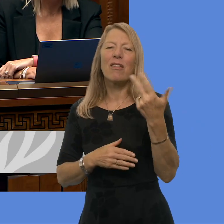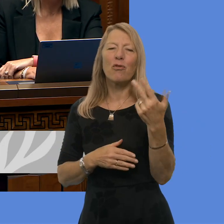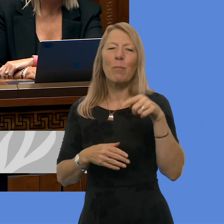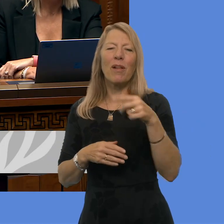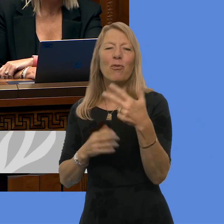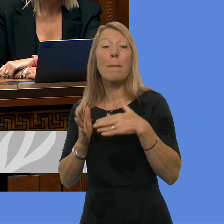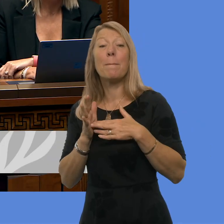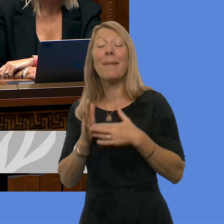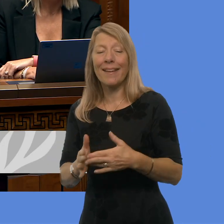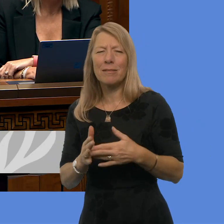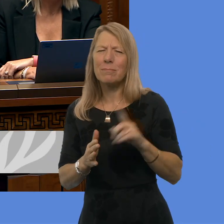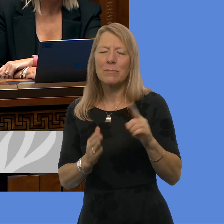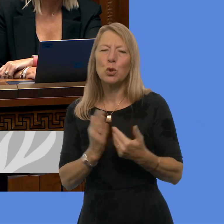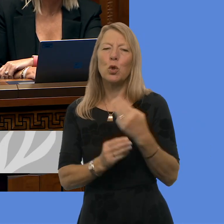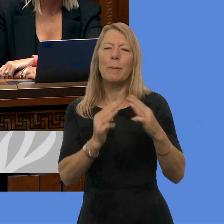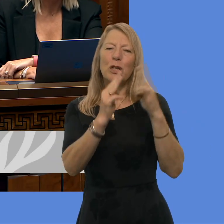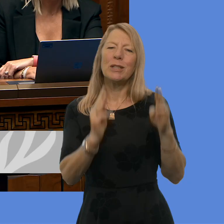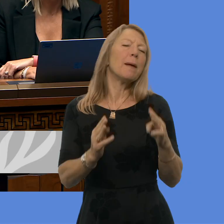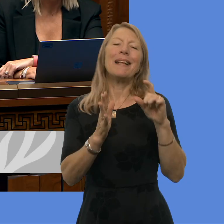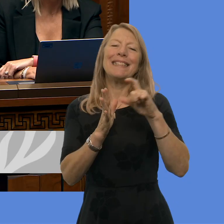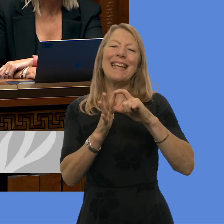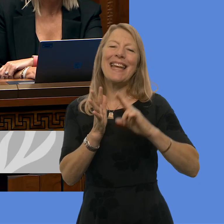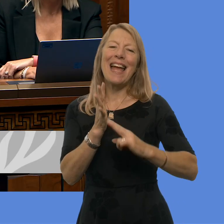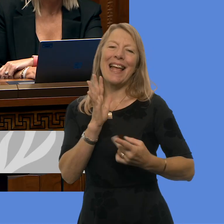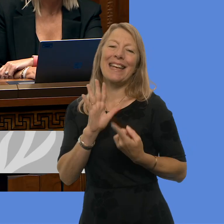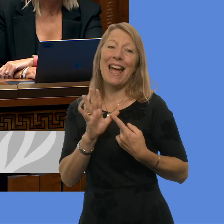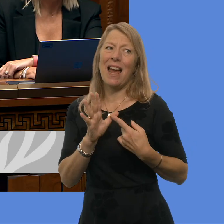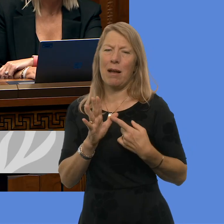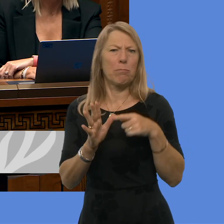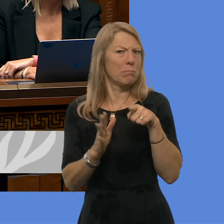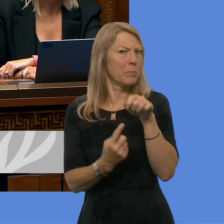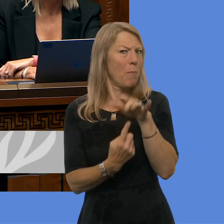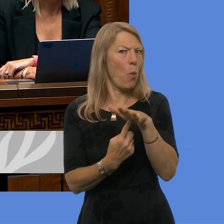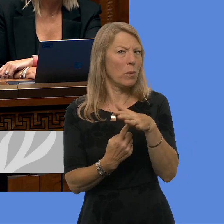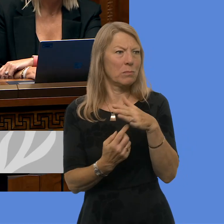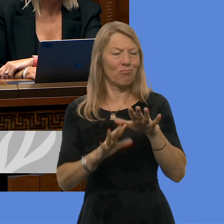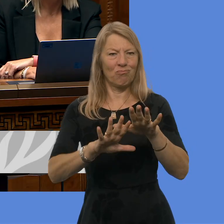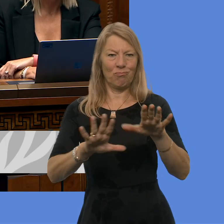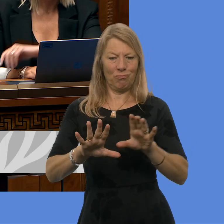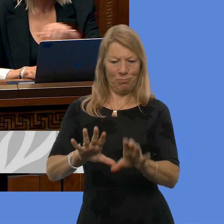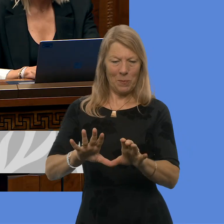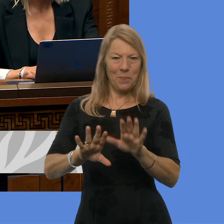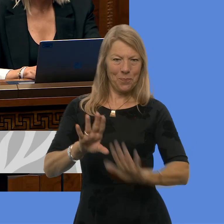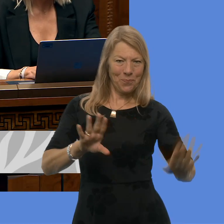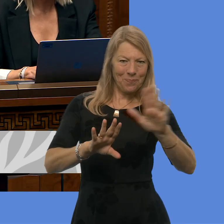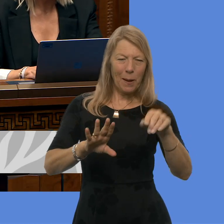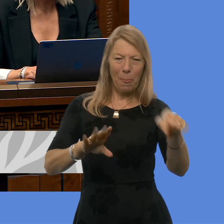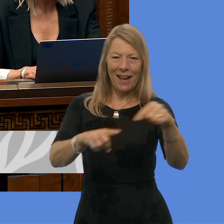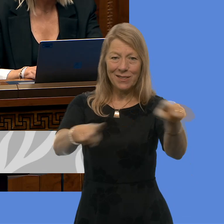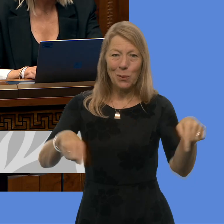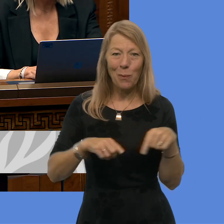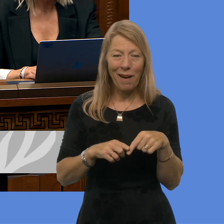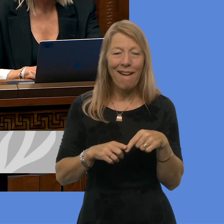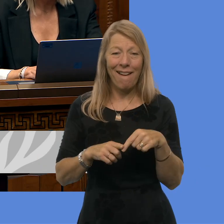the overall redevelopment of the square. And junior ministers are looking forward to visiting Aberdeen later this week to see construction getting underway on this important new